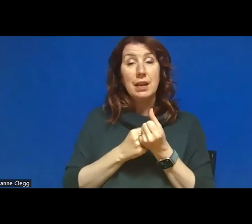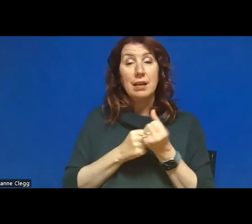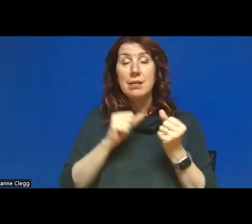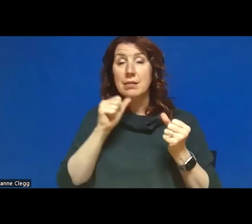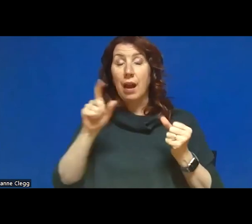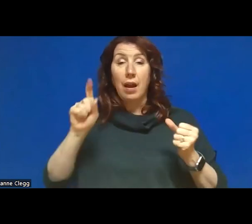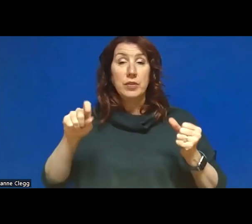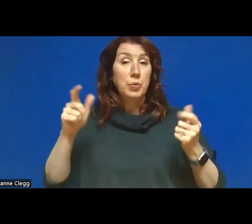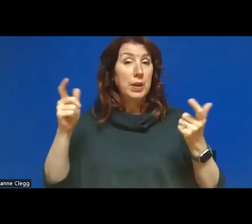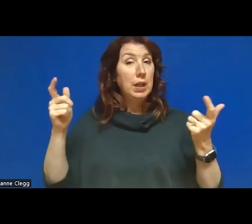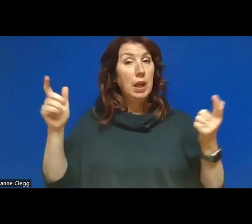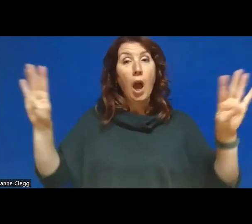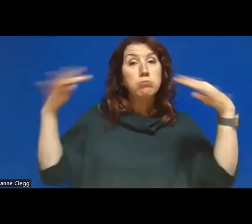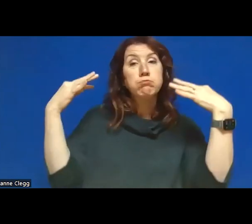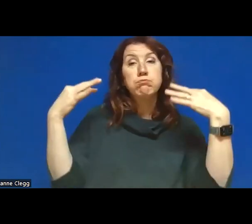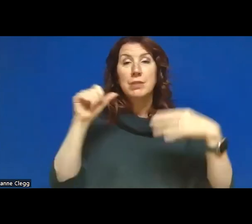I am,